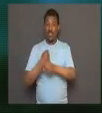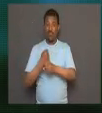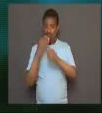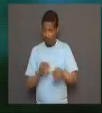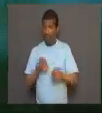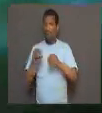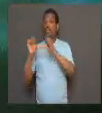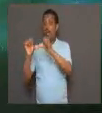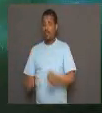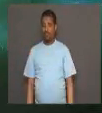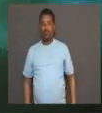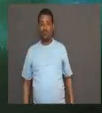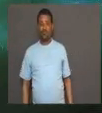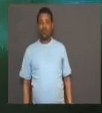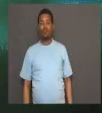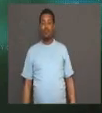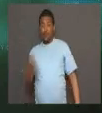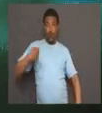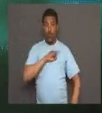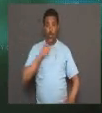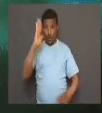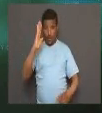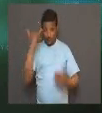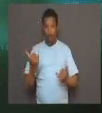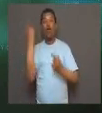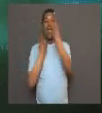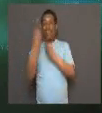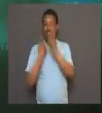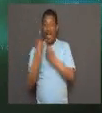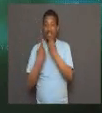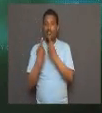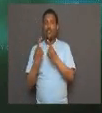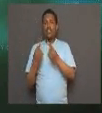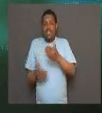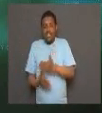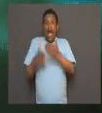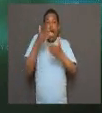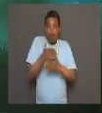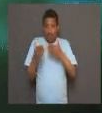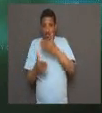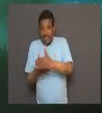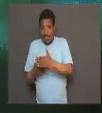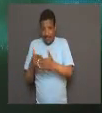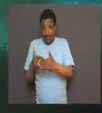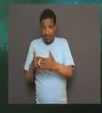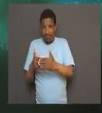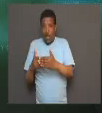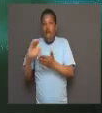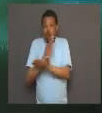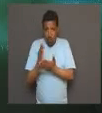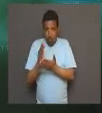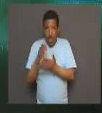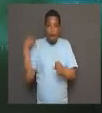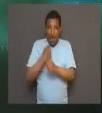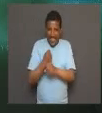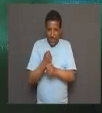move on. We will now discuss the steps involved in making a